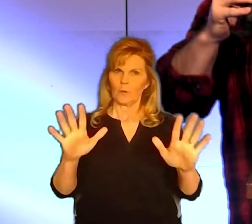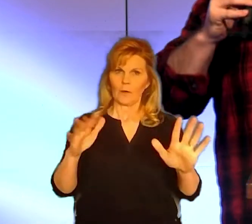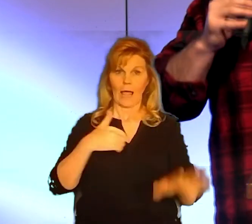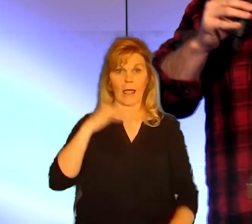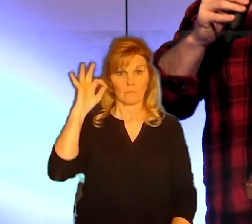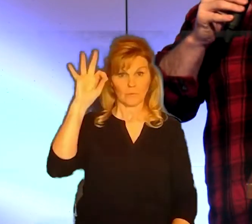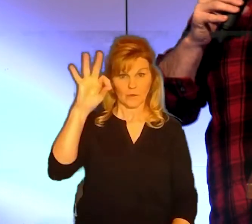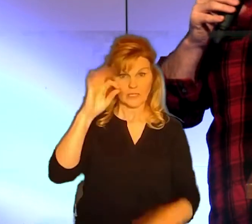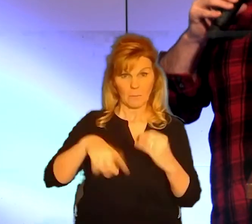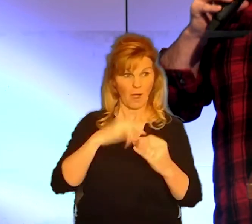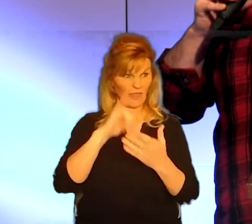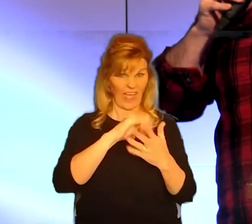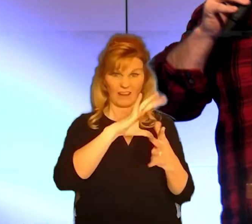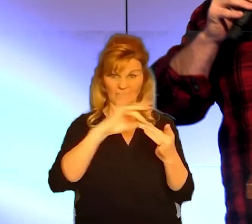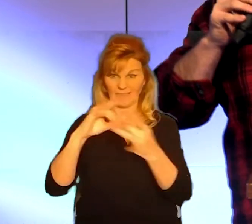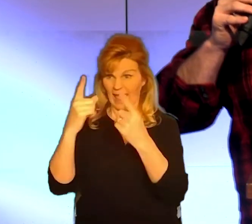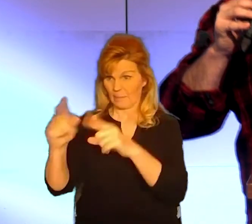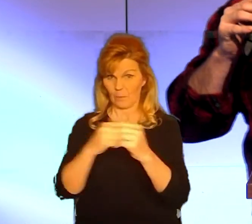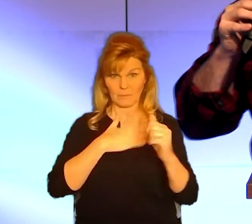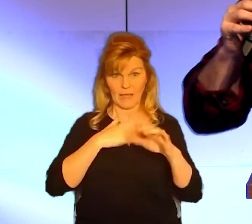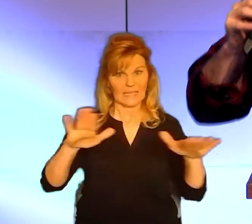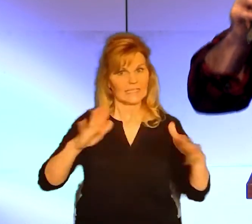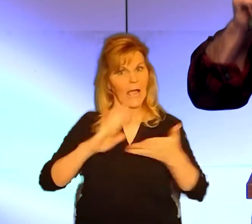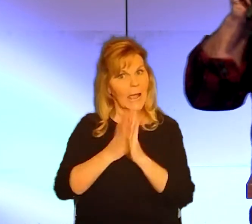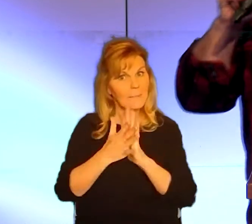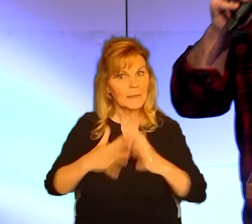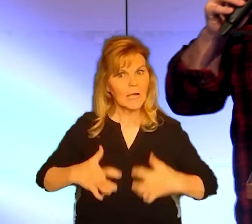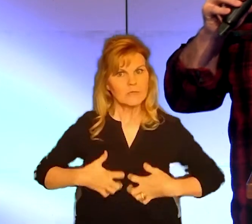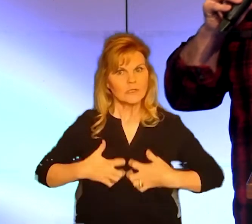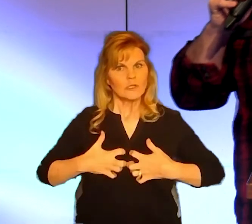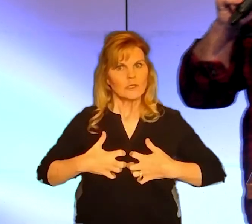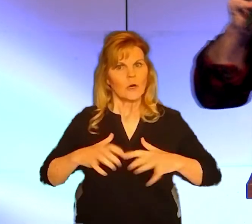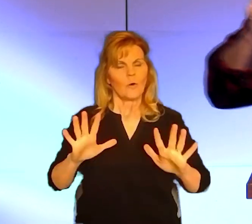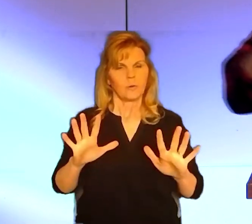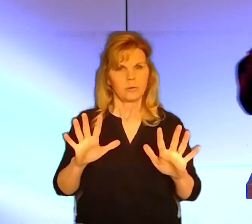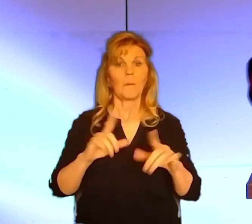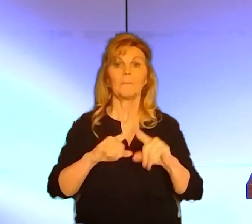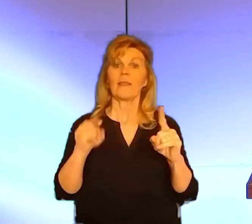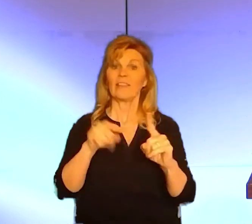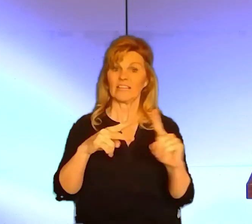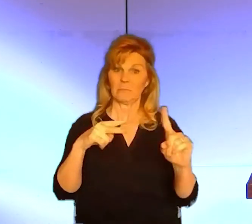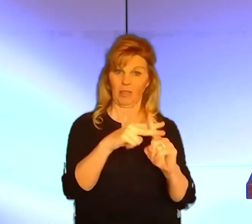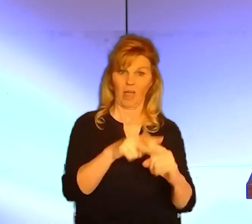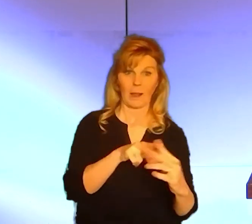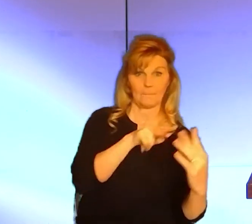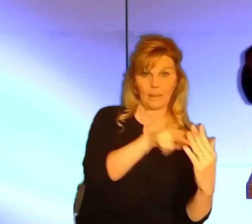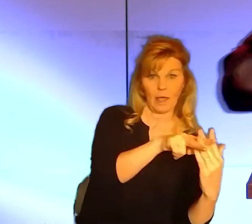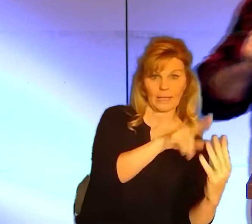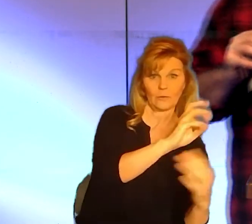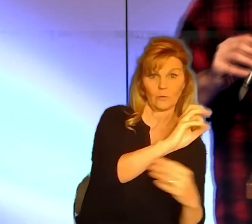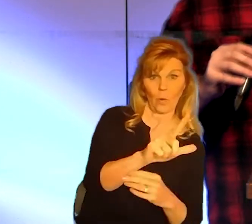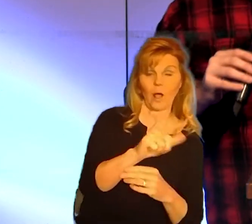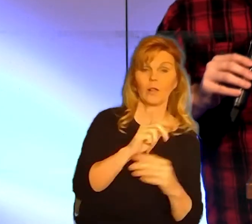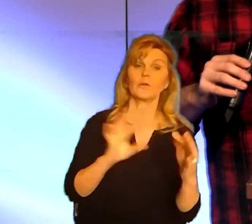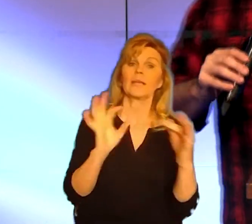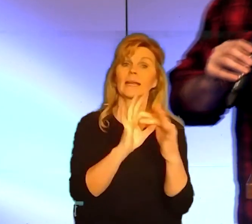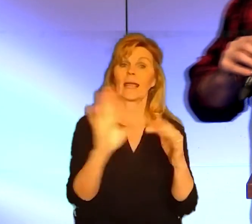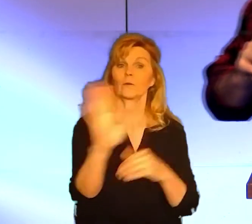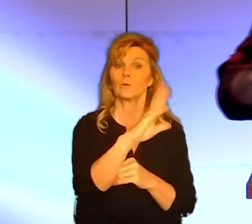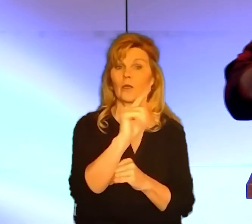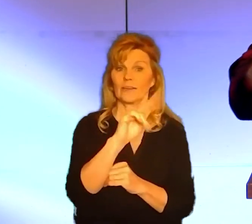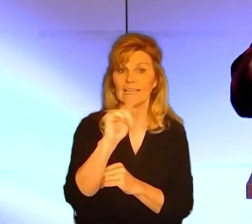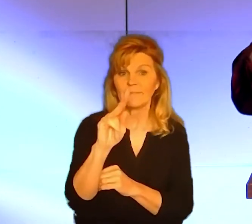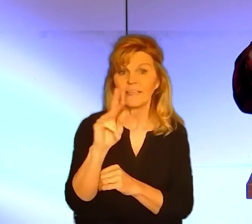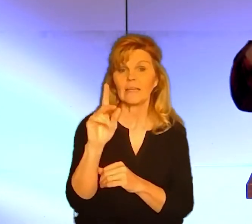causing me anxiety. But these things, you could like connect that to their video games or their TVs or whatever and just